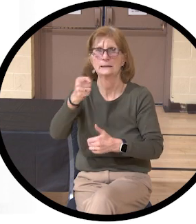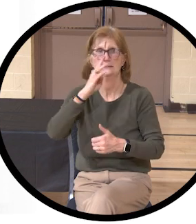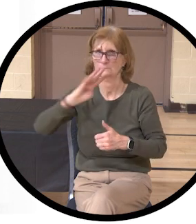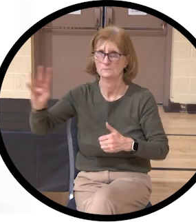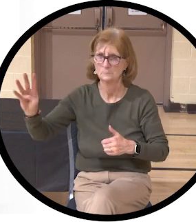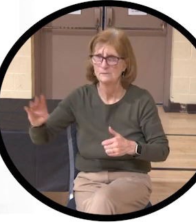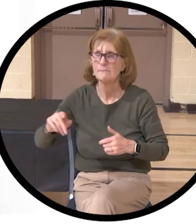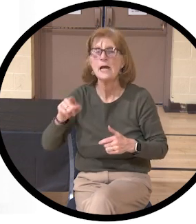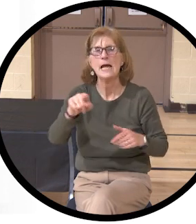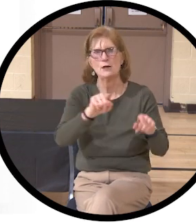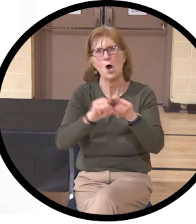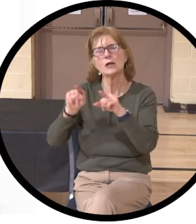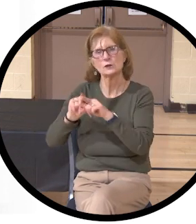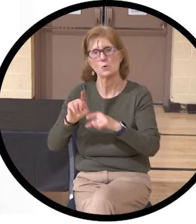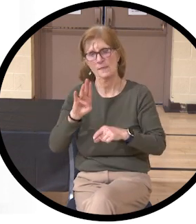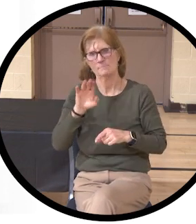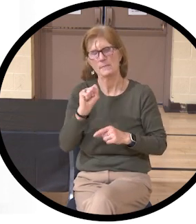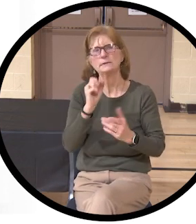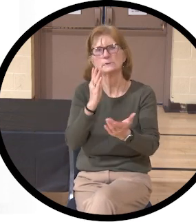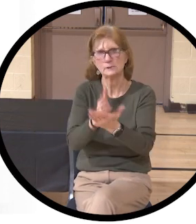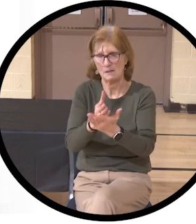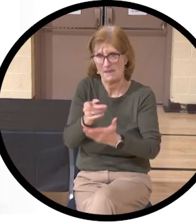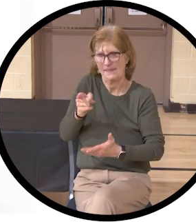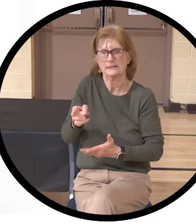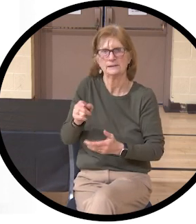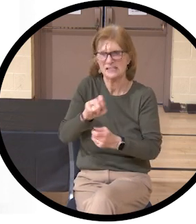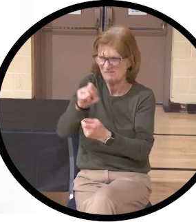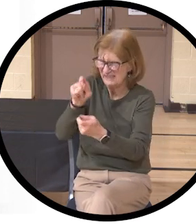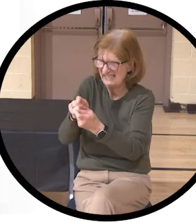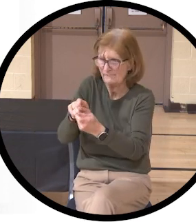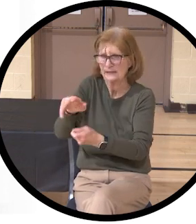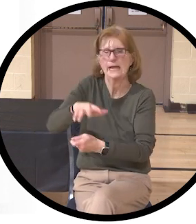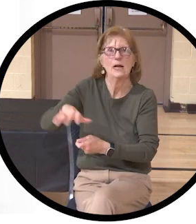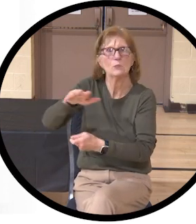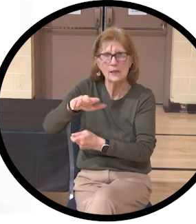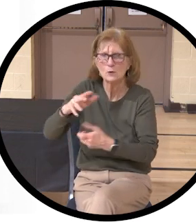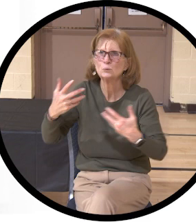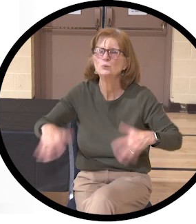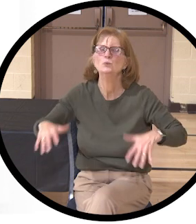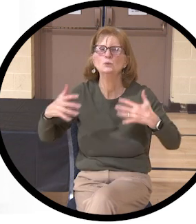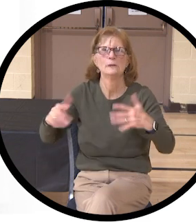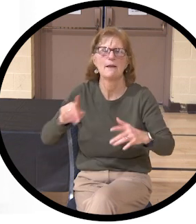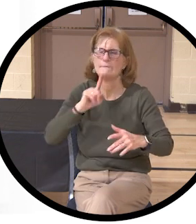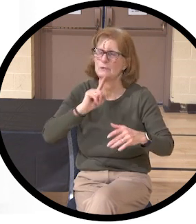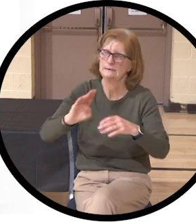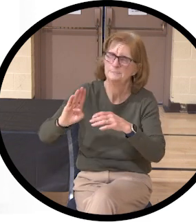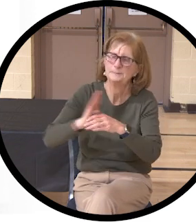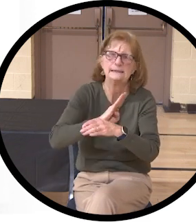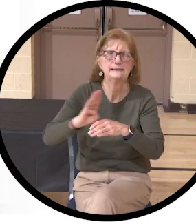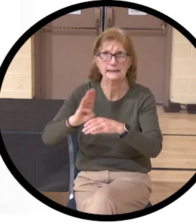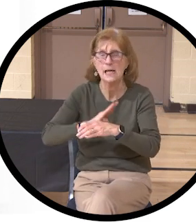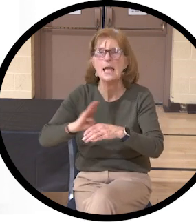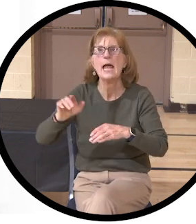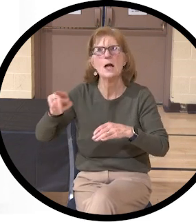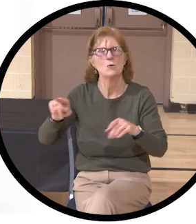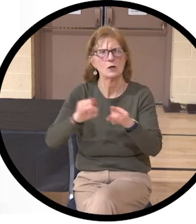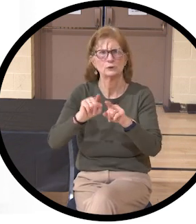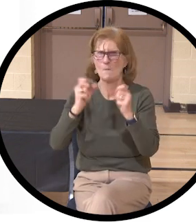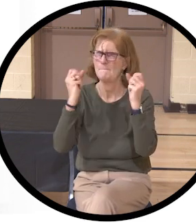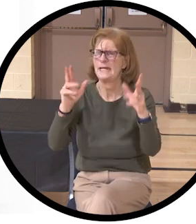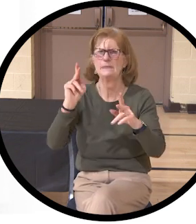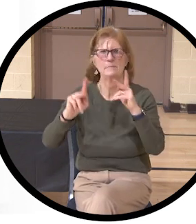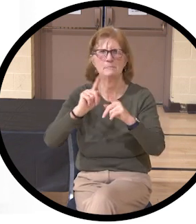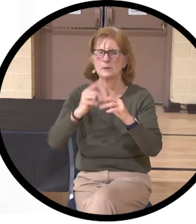on Stanton in the project scope. It has the most amount of getting on the bus, so we think it's a good spot